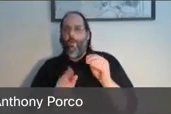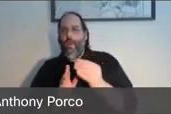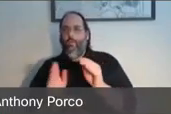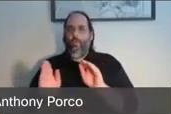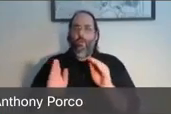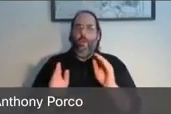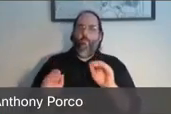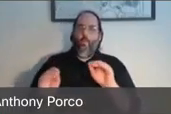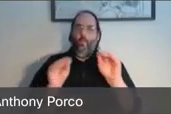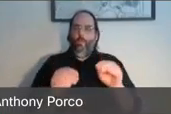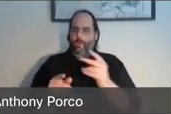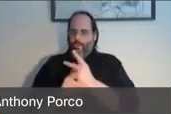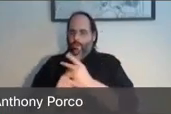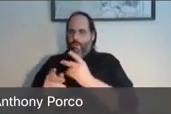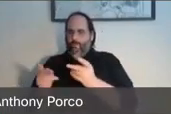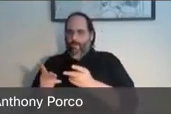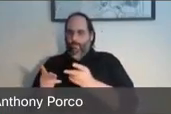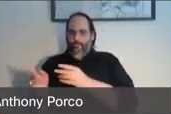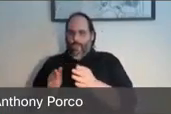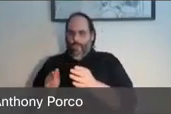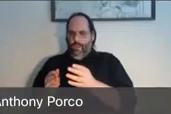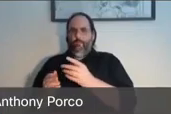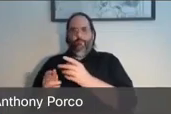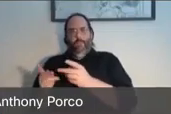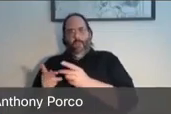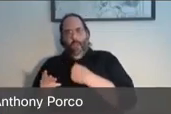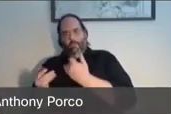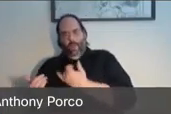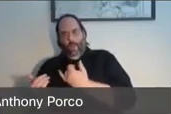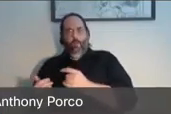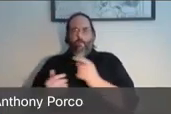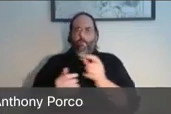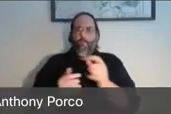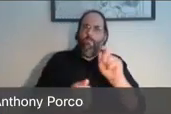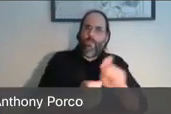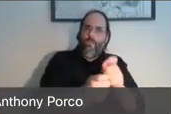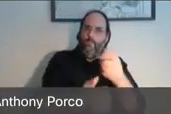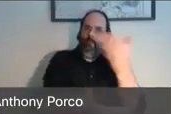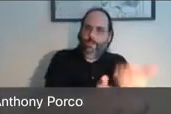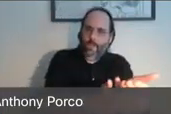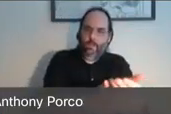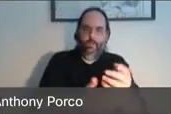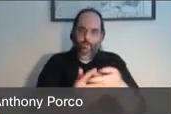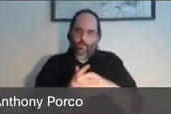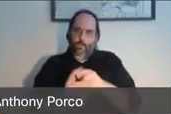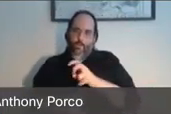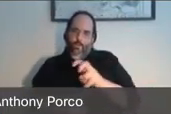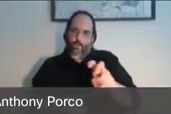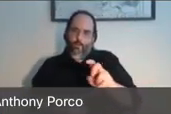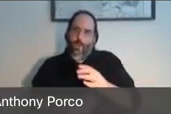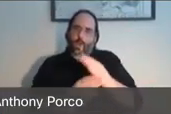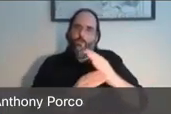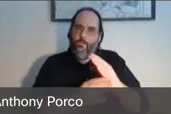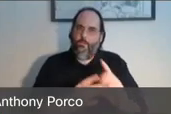a plan to get from where you are to a specific destination. Sometimes when you're starting your route to get to that destination, you encounter obstacles